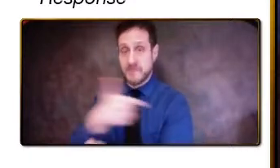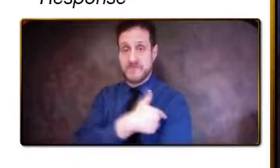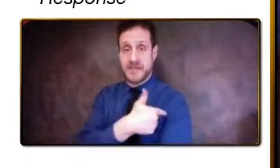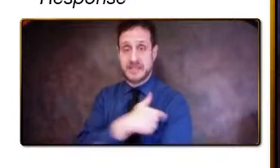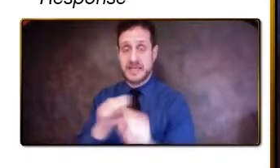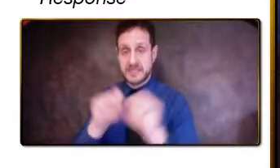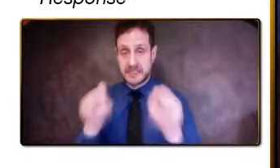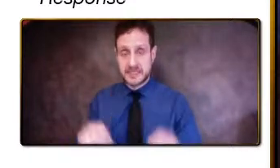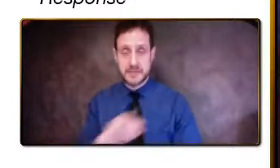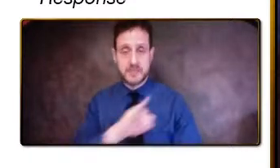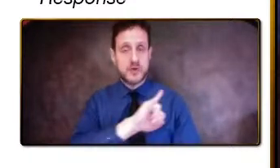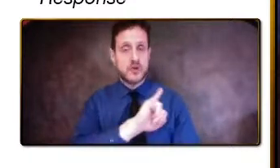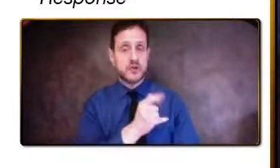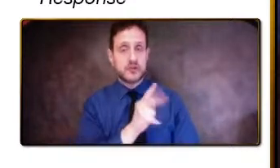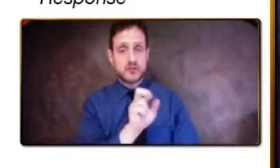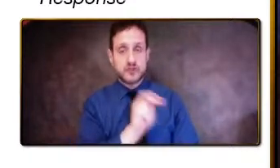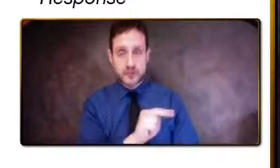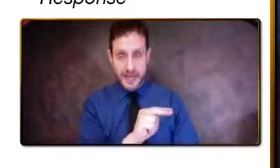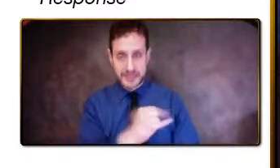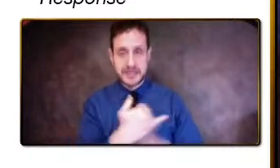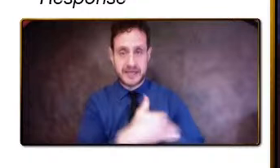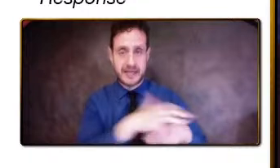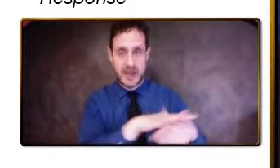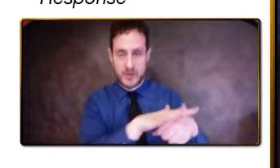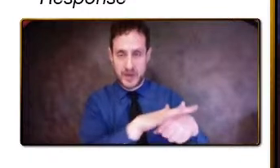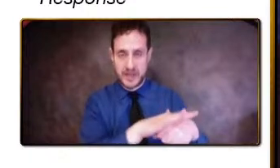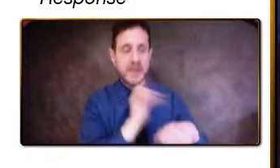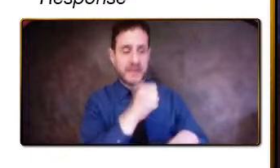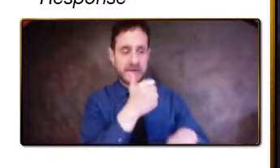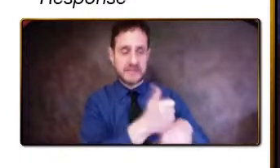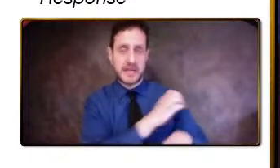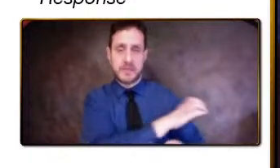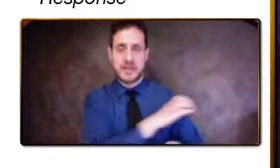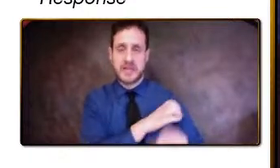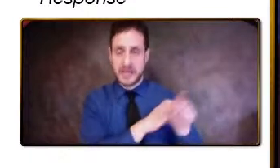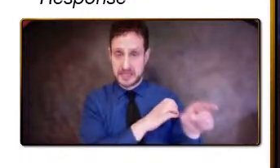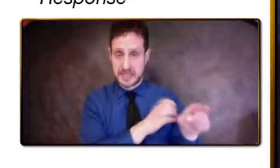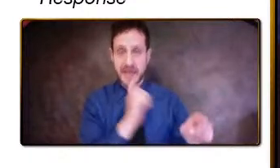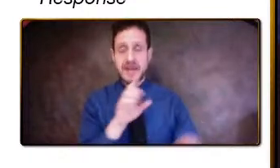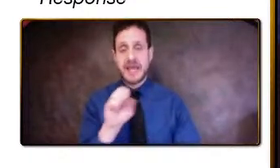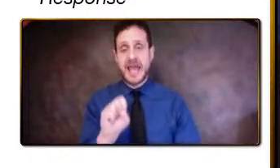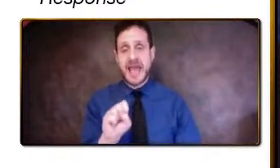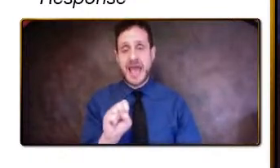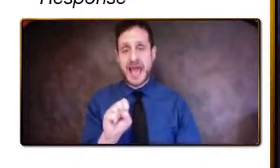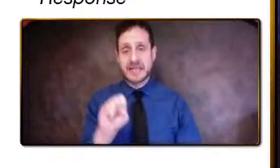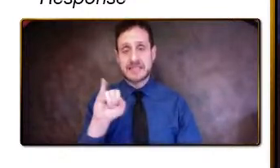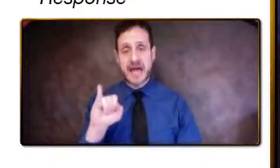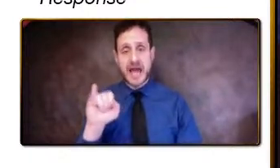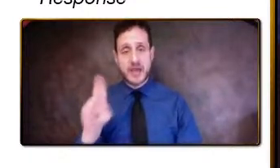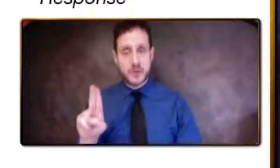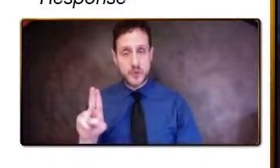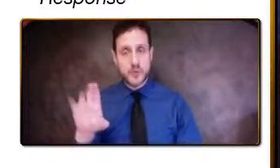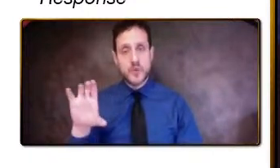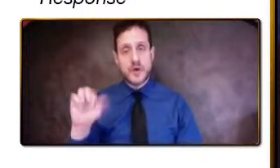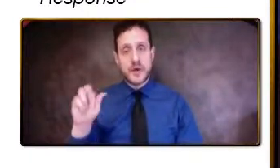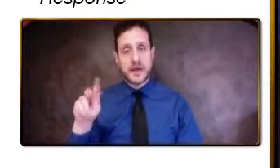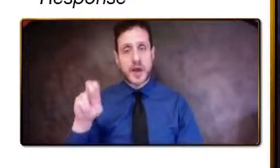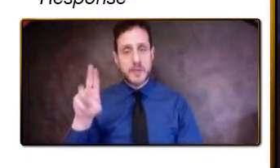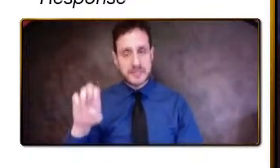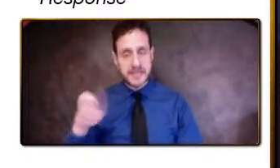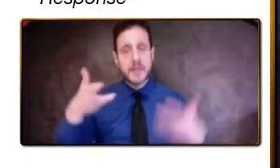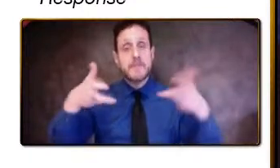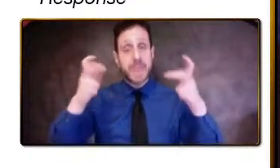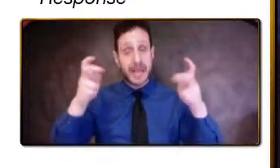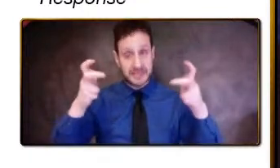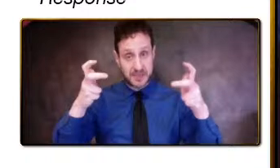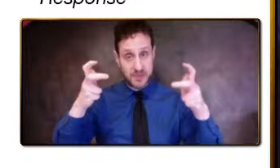Jackson County Health Department is operating vaccination clinics at the SIU Carbondale basketball arena. And yesterday, the